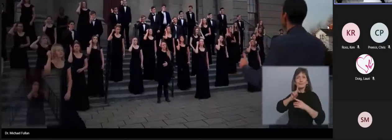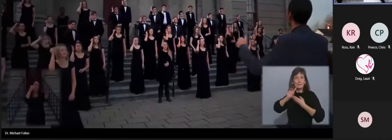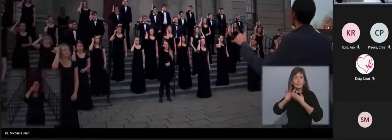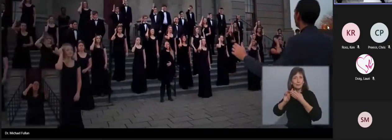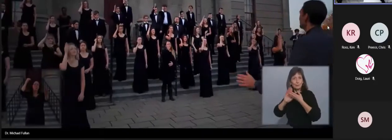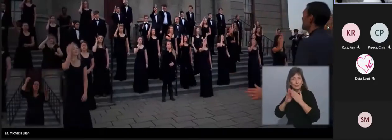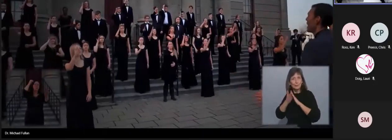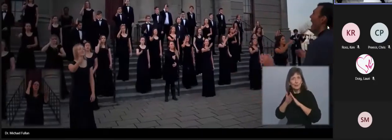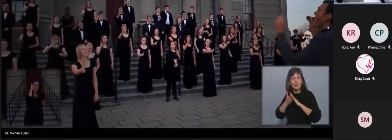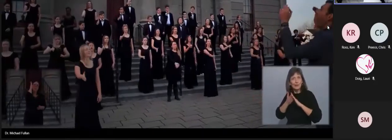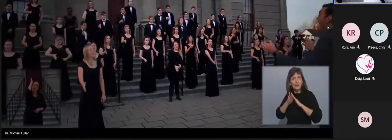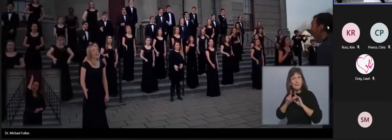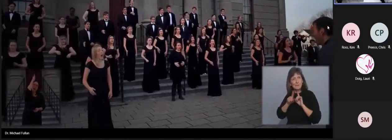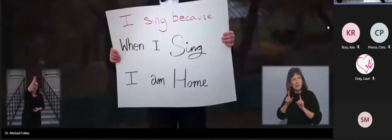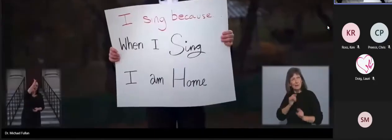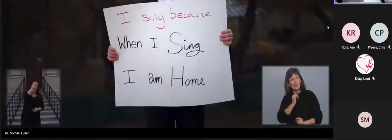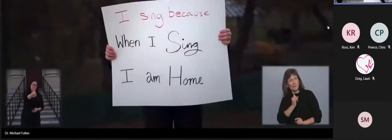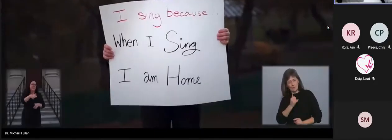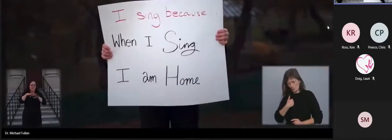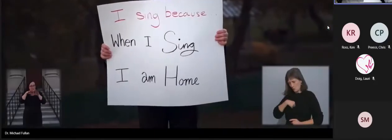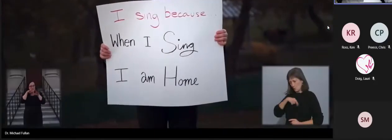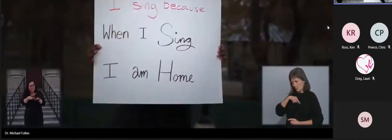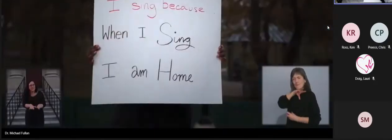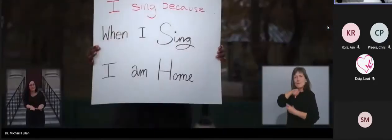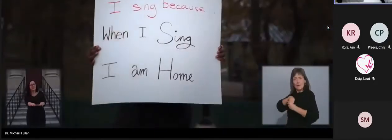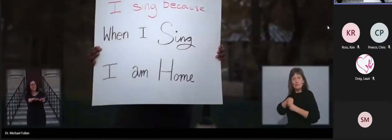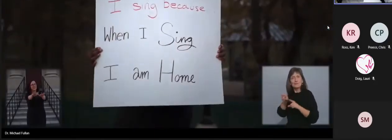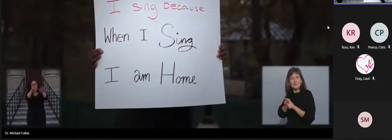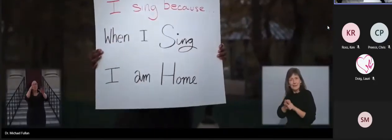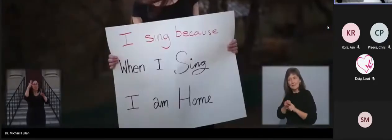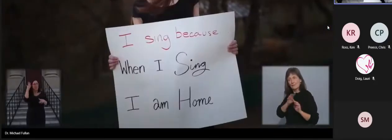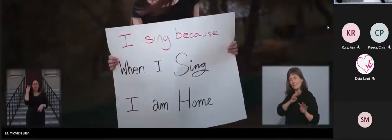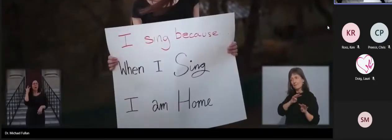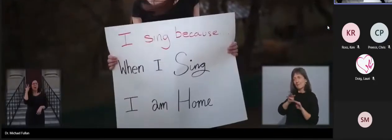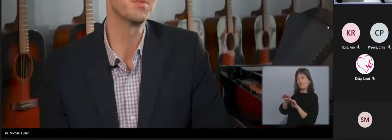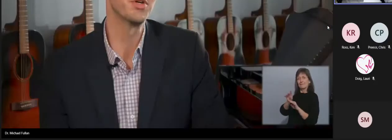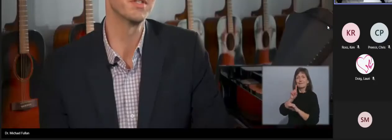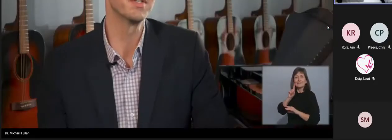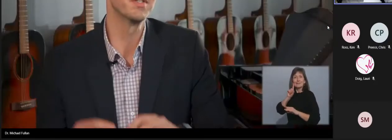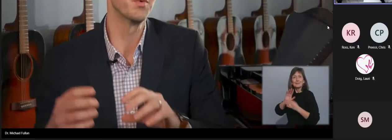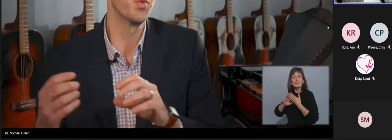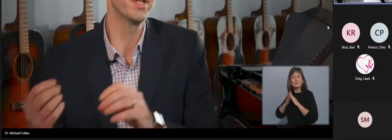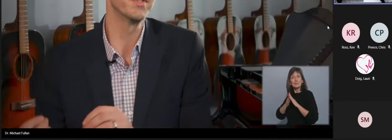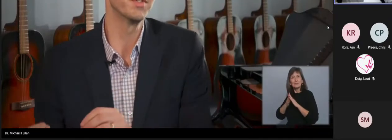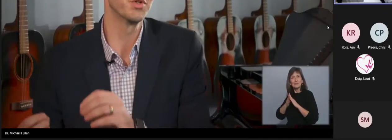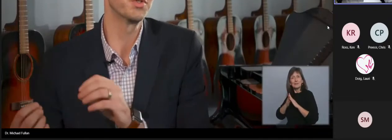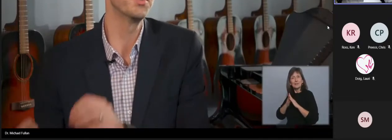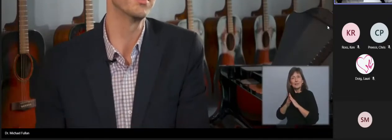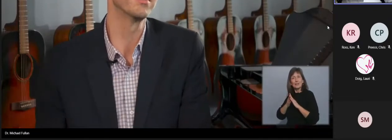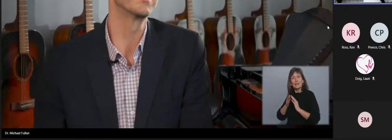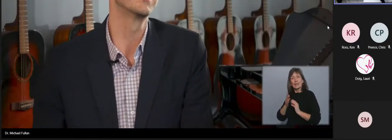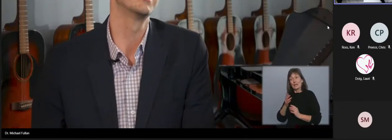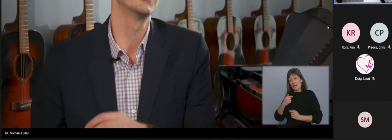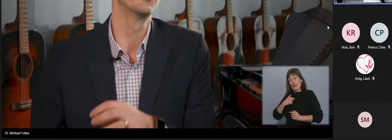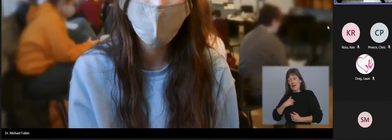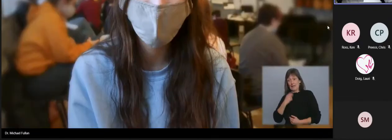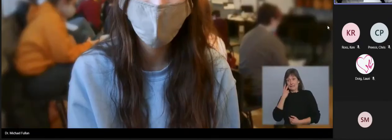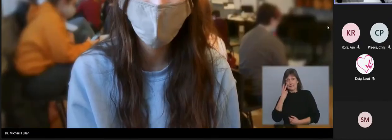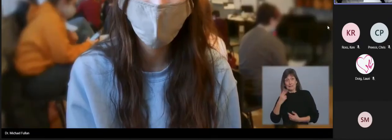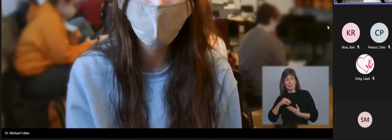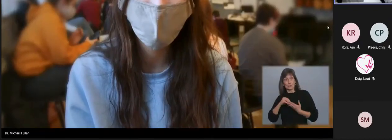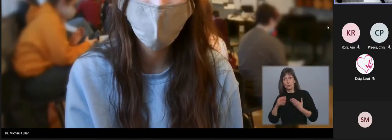that we were part of that and it you know just it's a it's a wonderful experience to witness your students